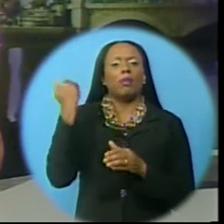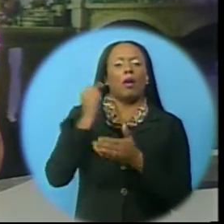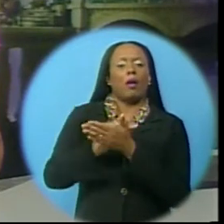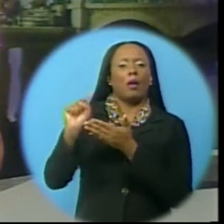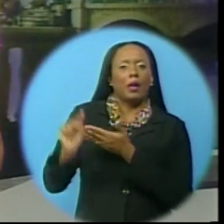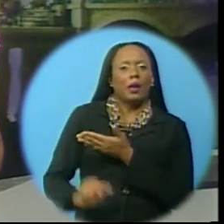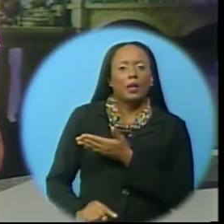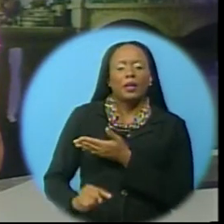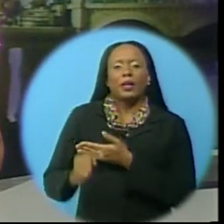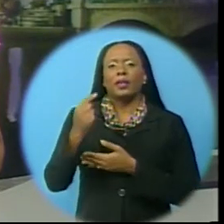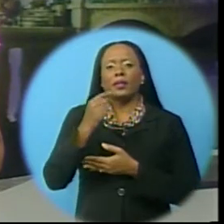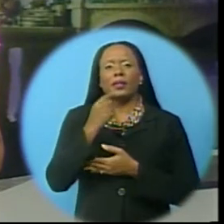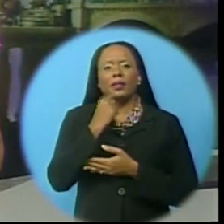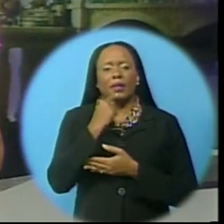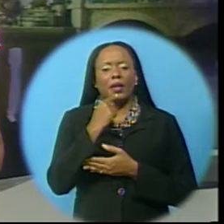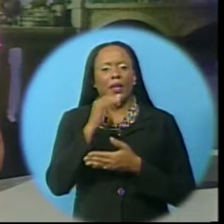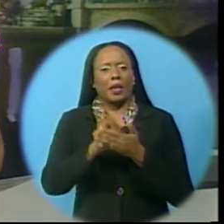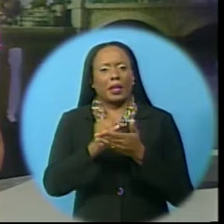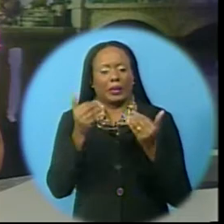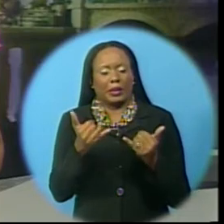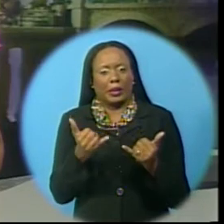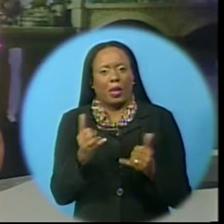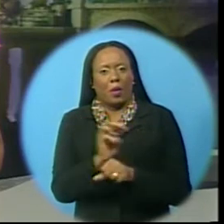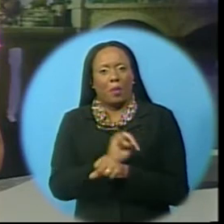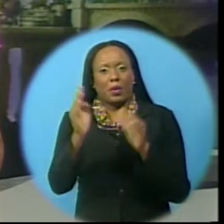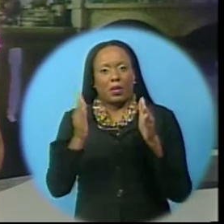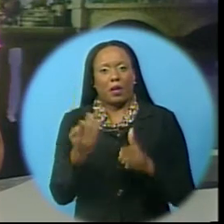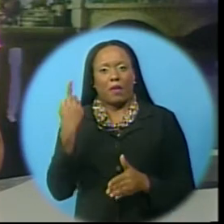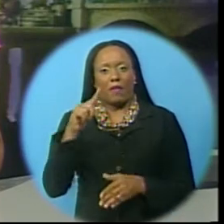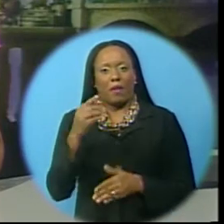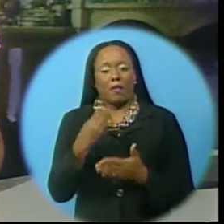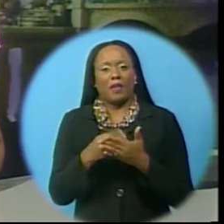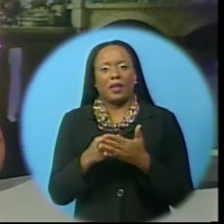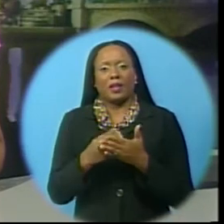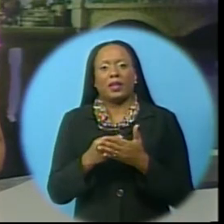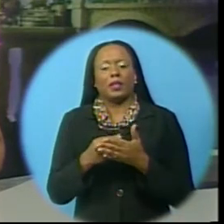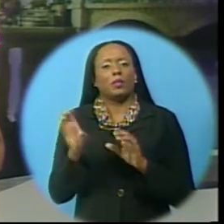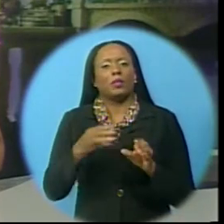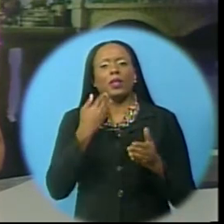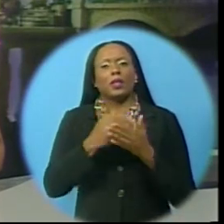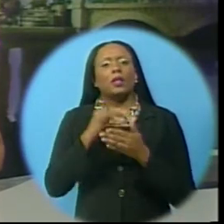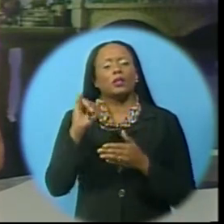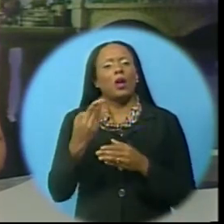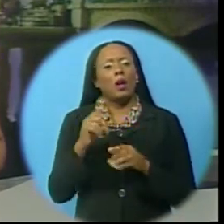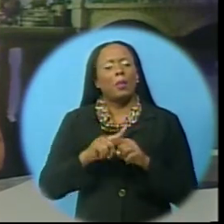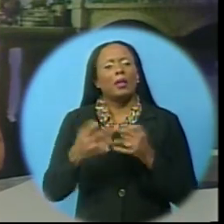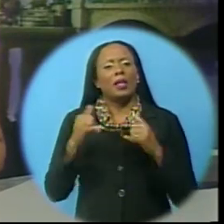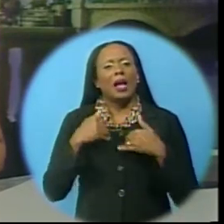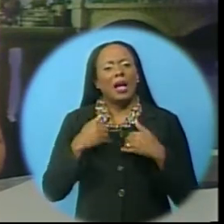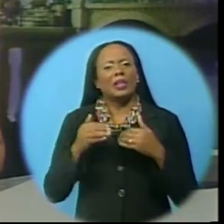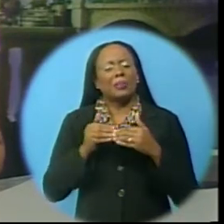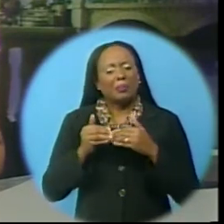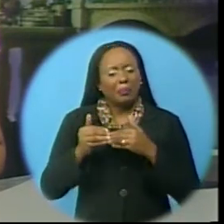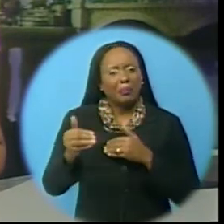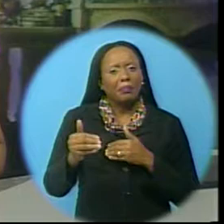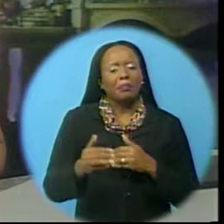his overall performance. The former Prime Minister added that he has been doing a good job, but still has some way to